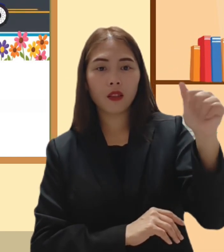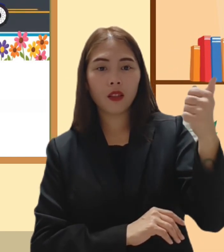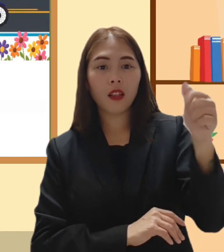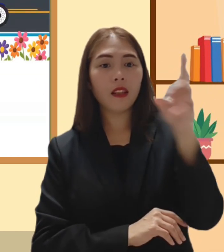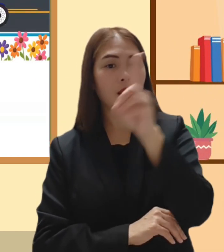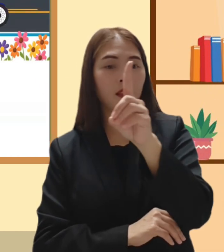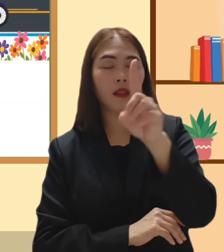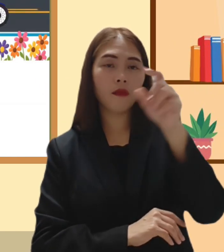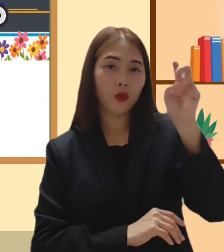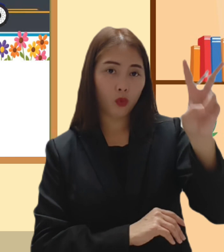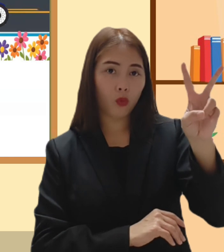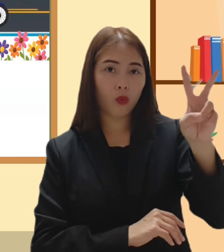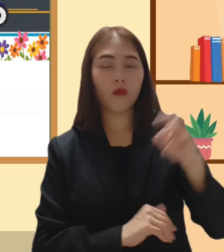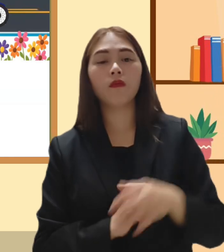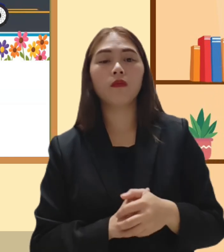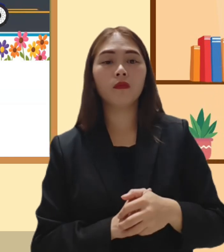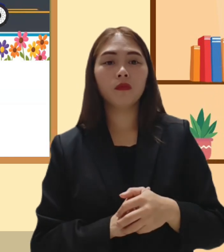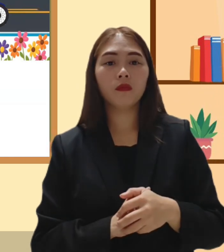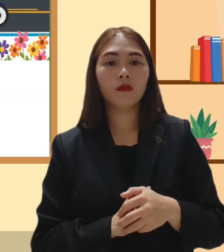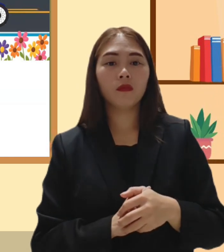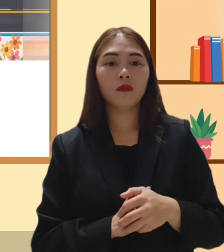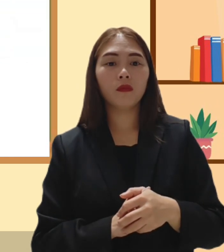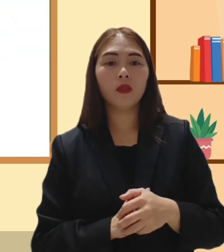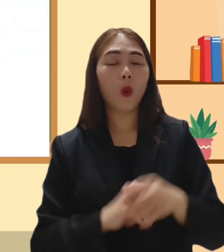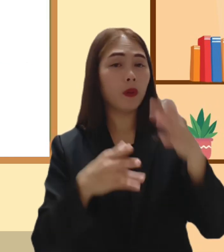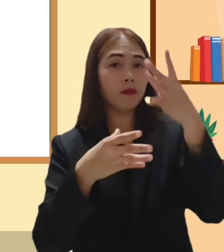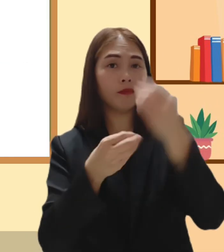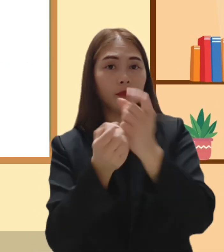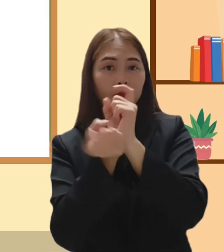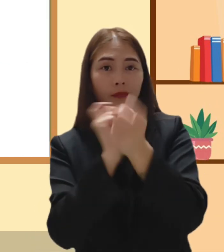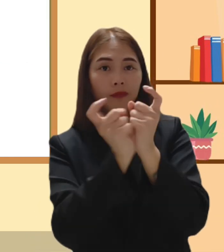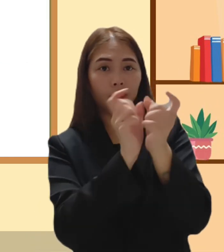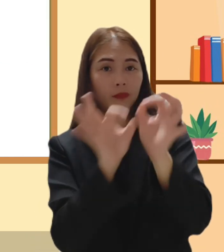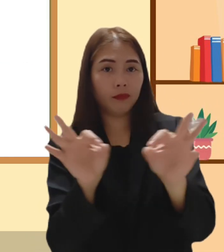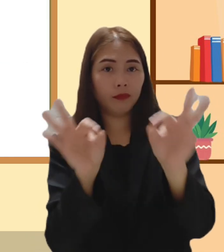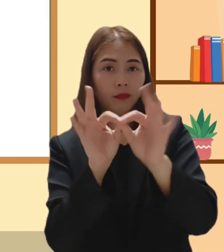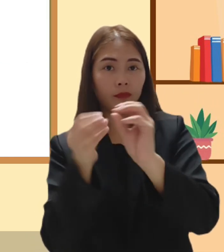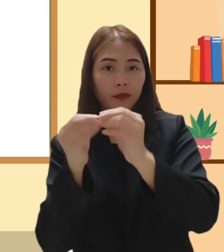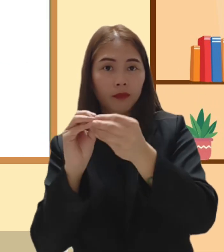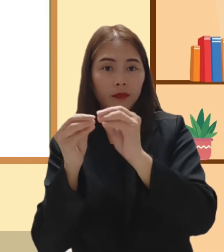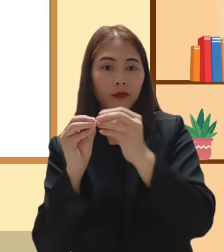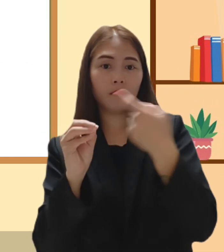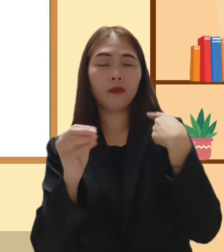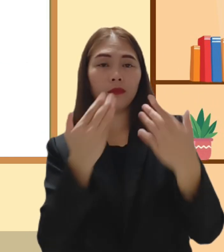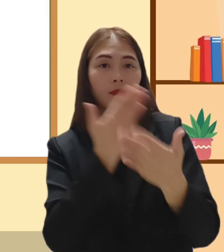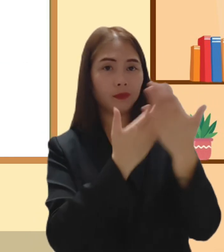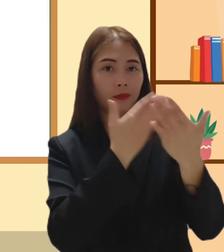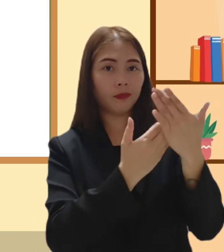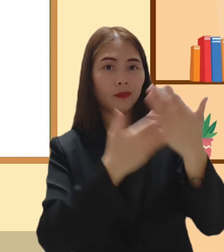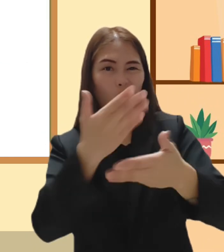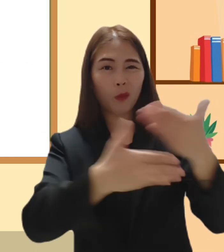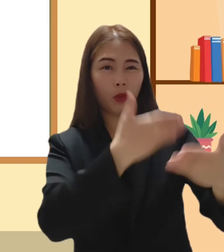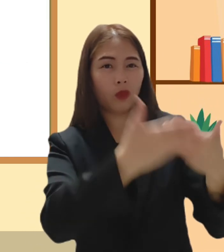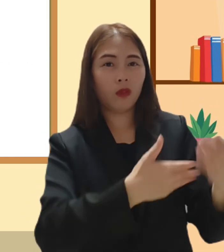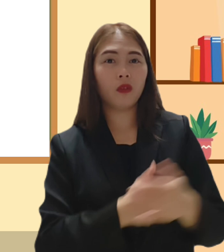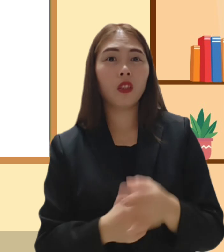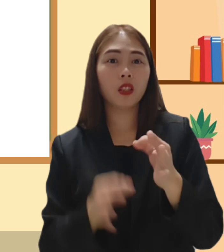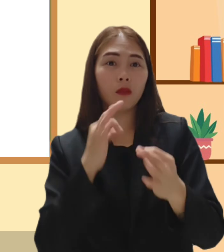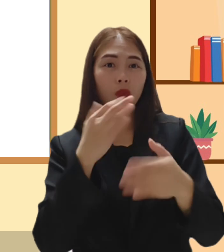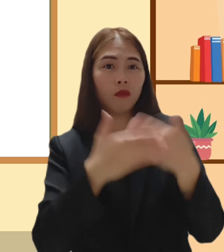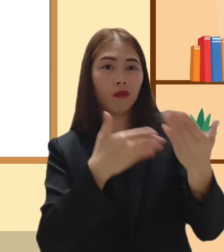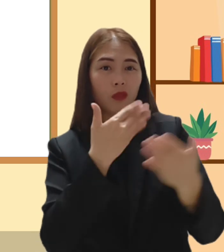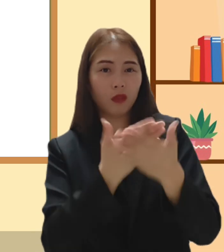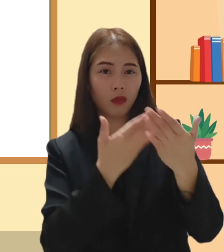1 equals 10, and d equals 2. Let's substitute the values given and simplify them by following the